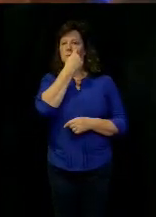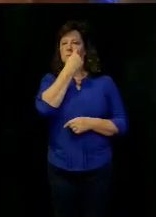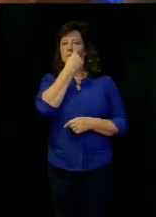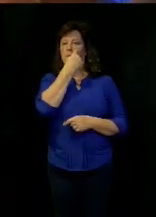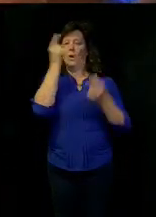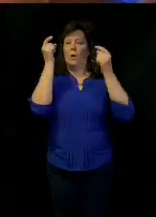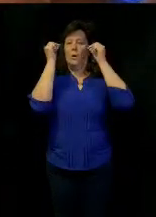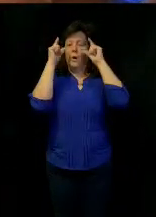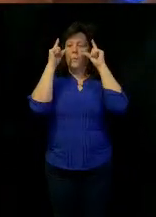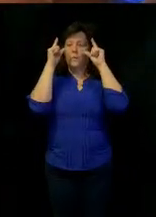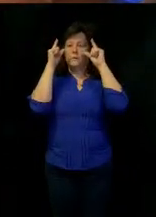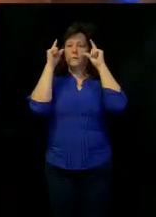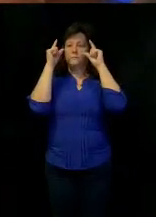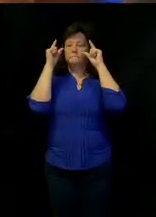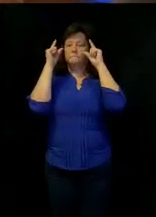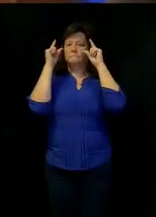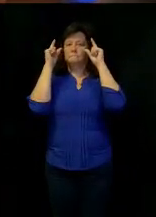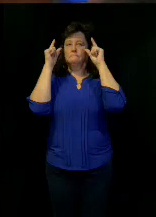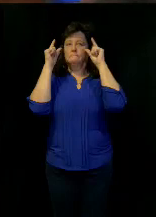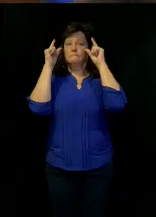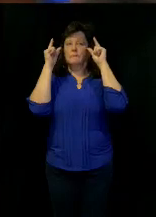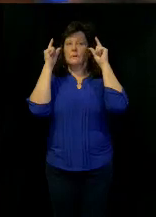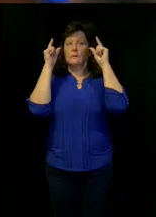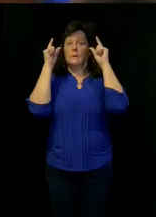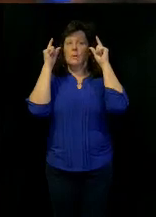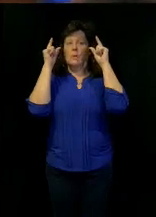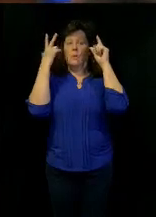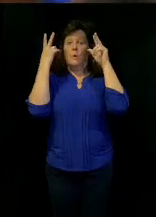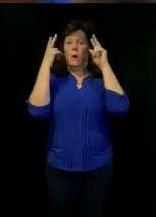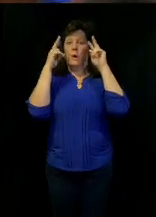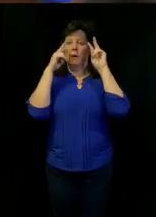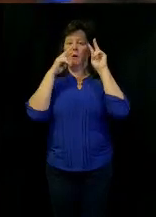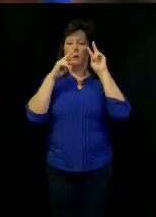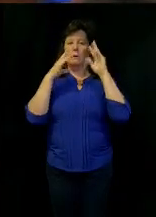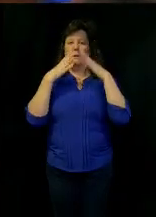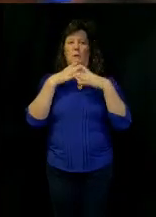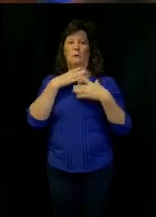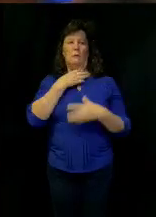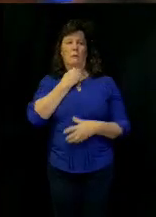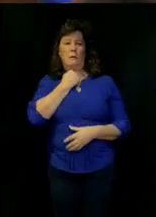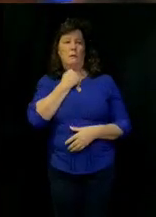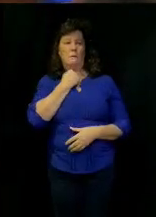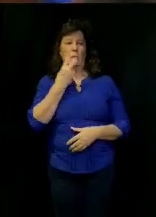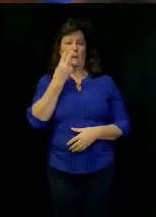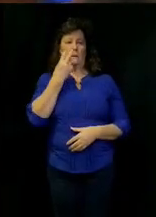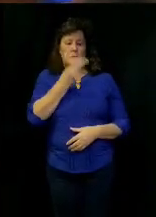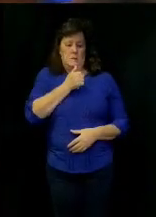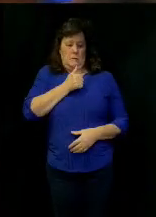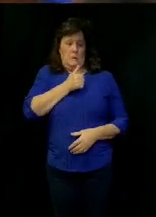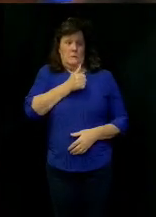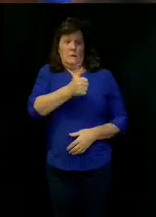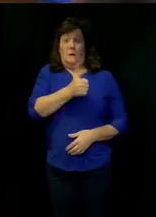what? And what were they open to? To see themselves.